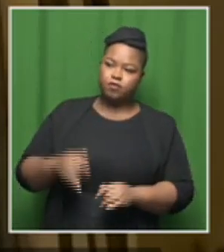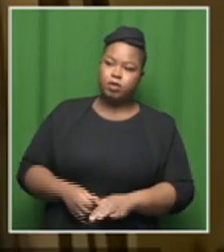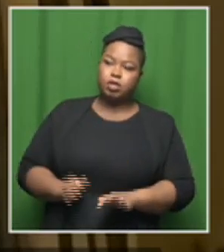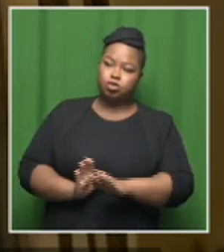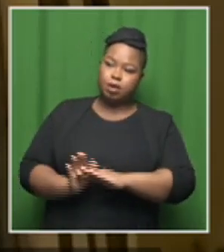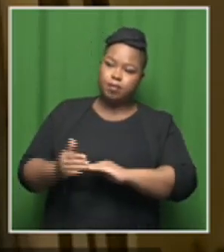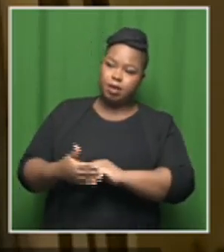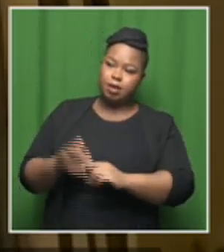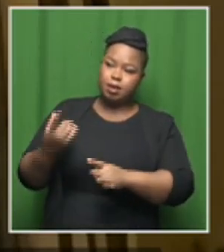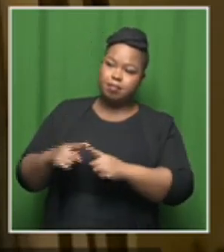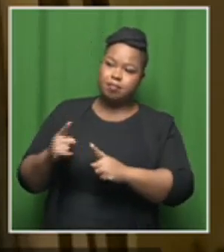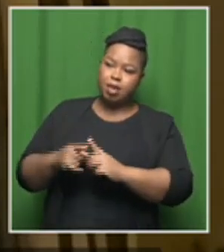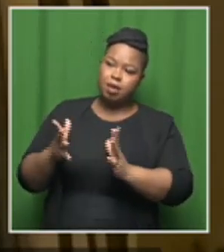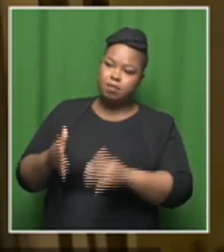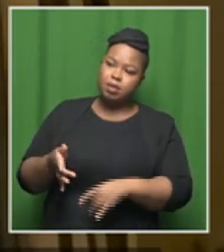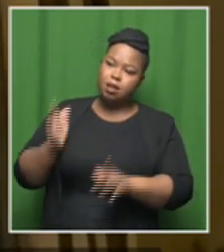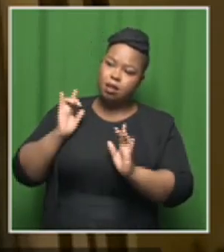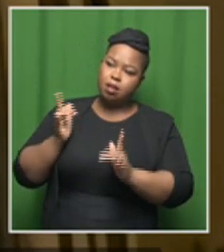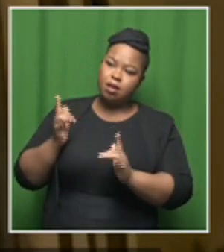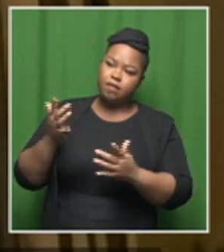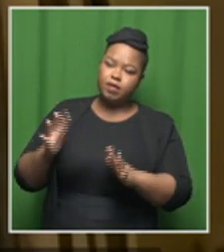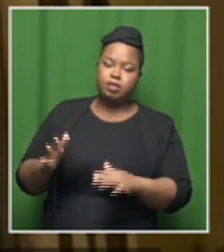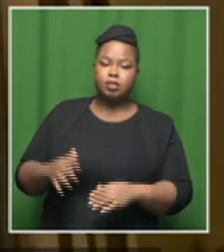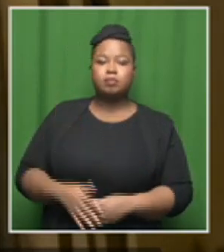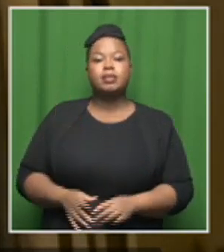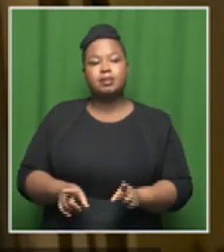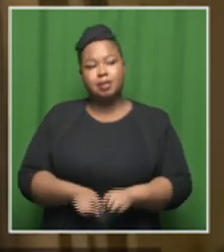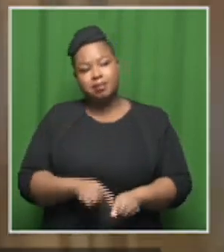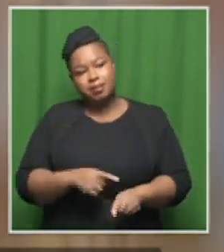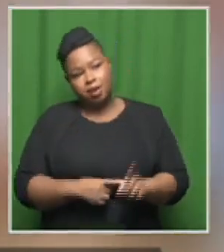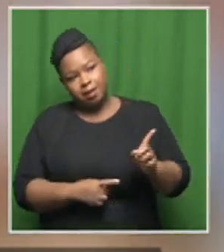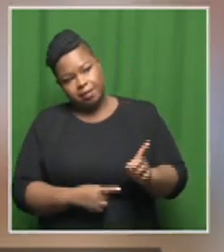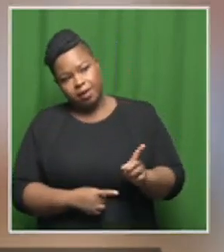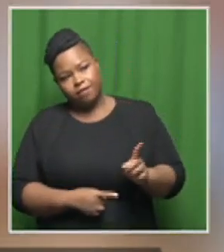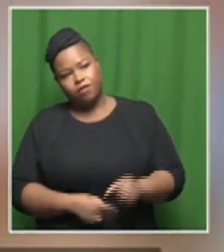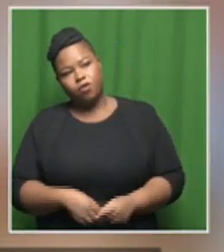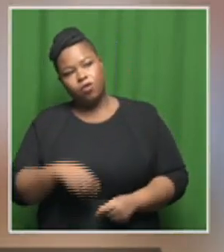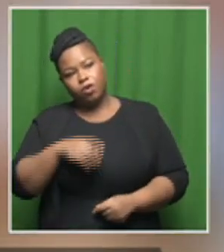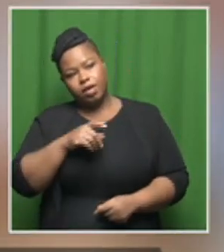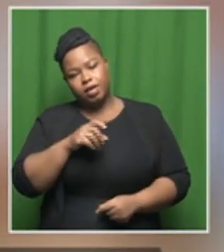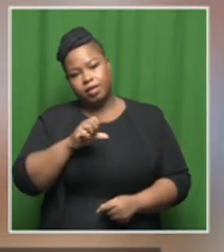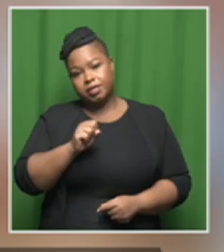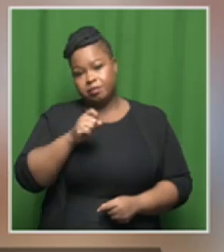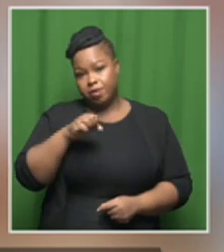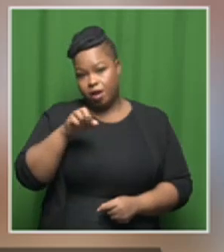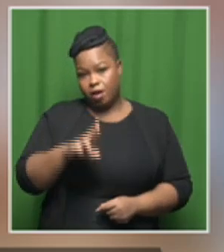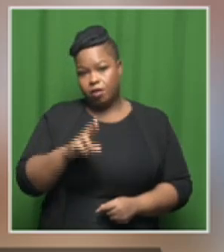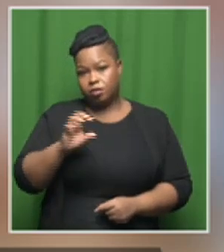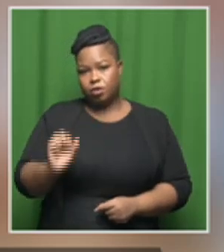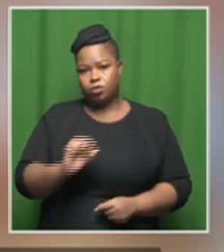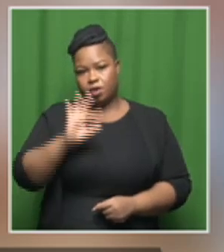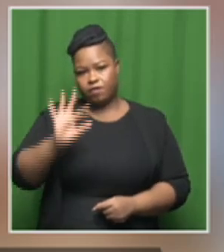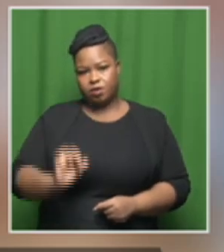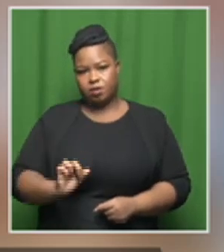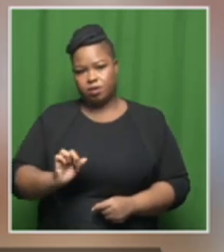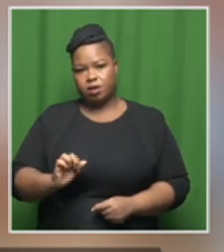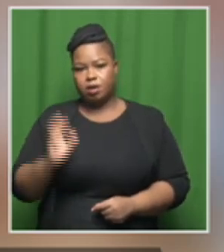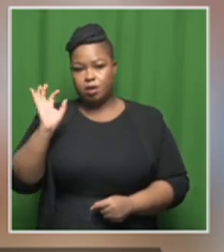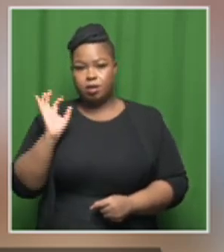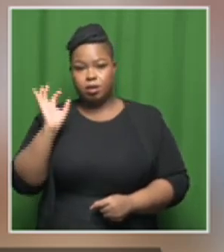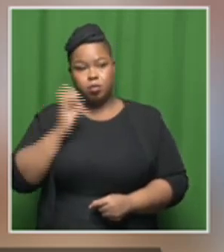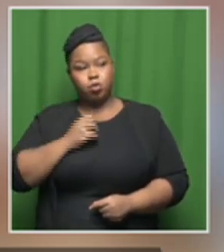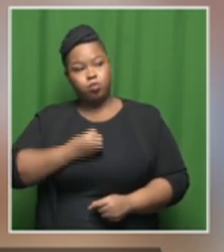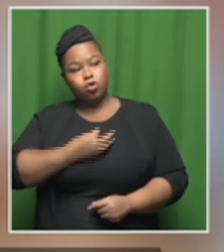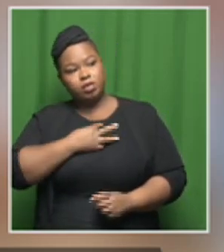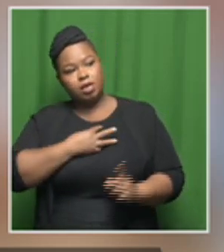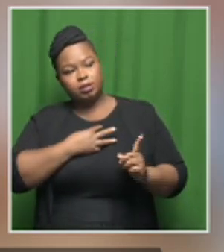and obviously following the Spar Proteas, that's very close to my heart. But for sure, we have, for